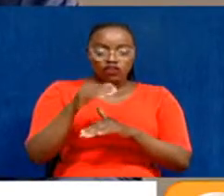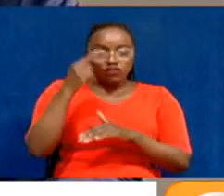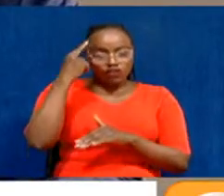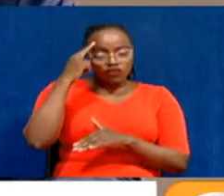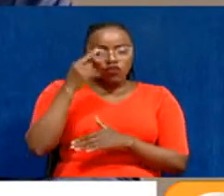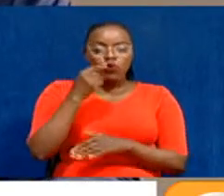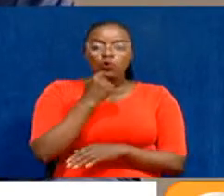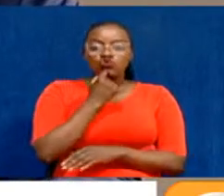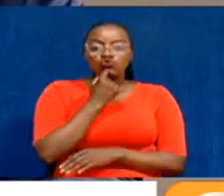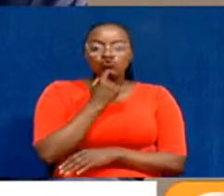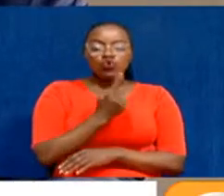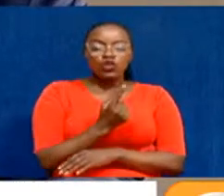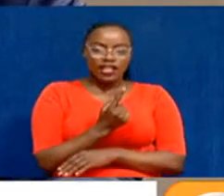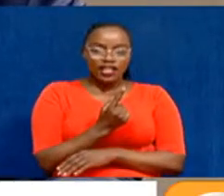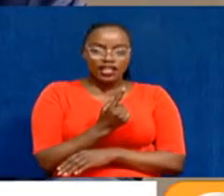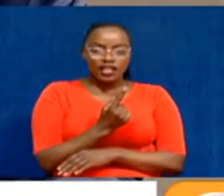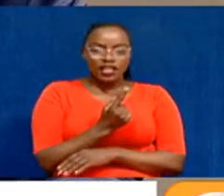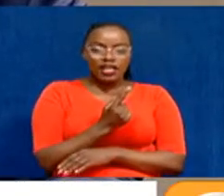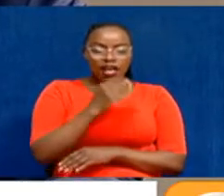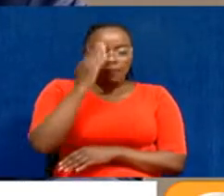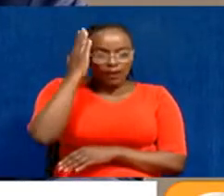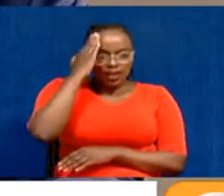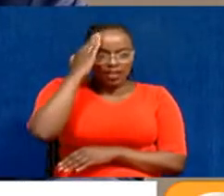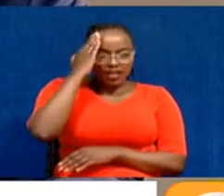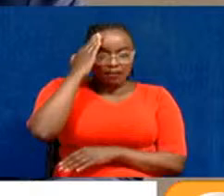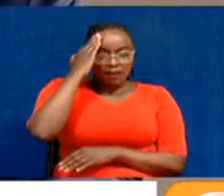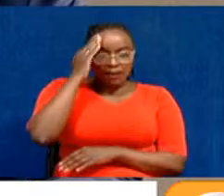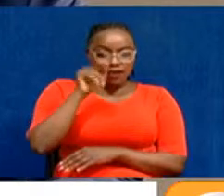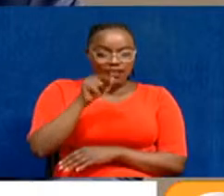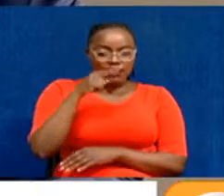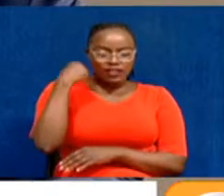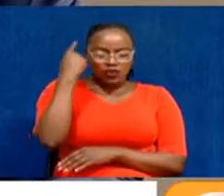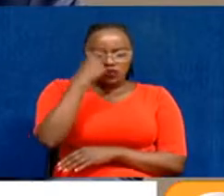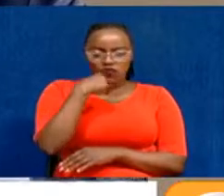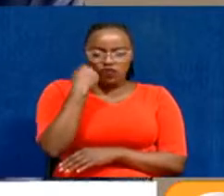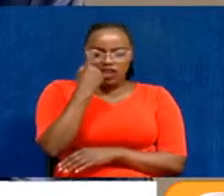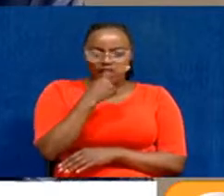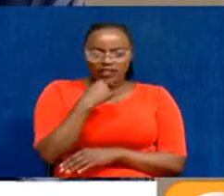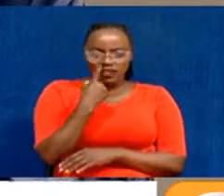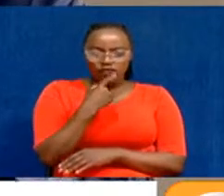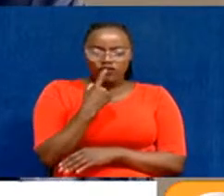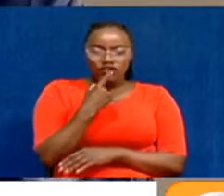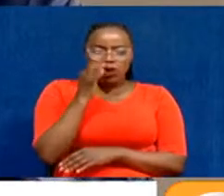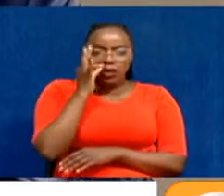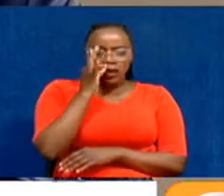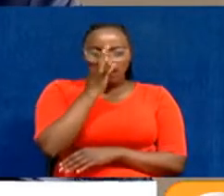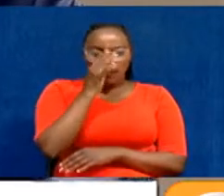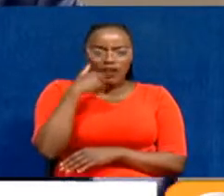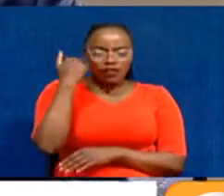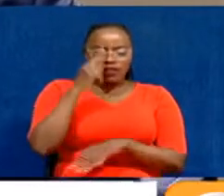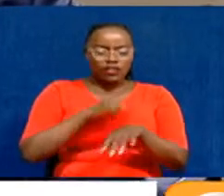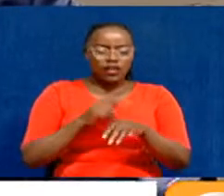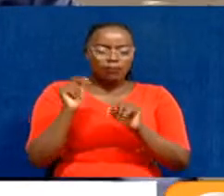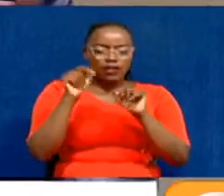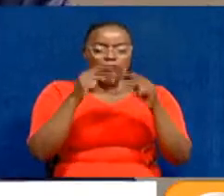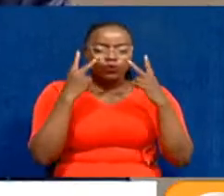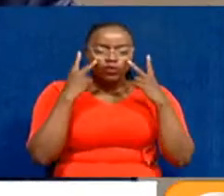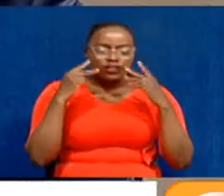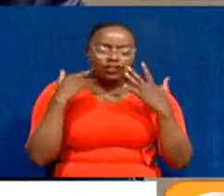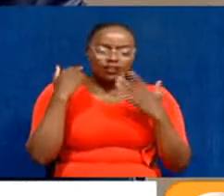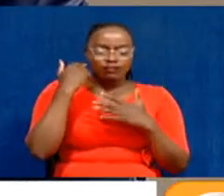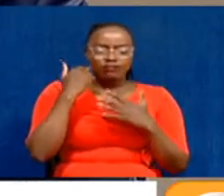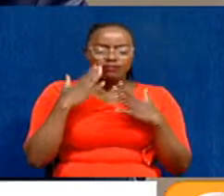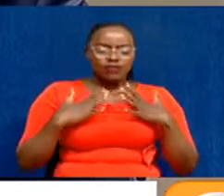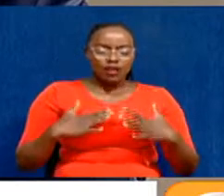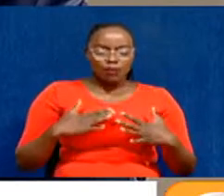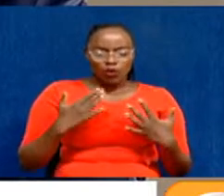Mzee Daniel Arap Mwai, I still remember that look on Kibaki's face when he came to view the body at Parliament